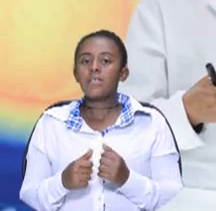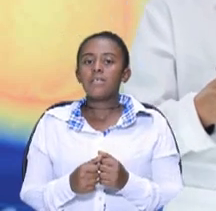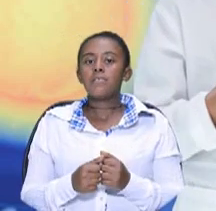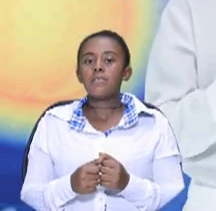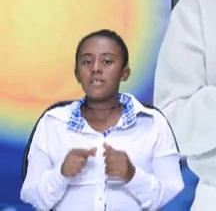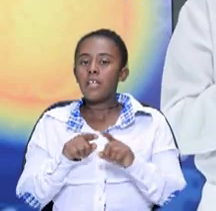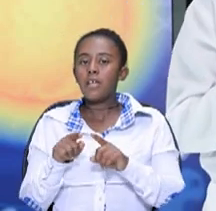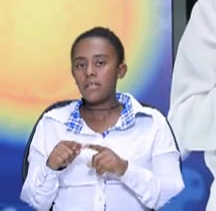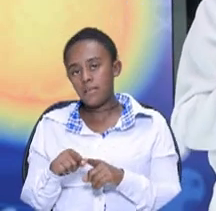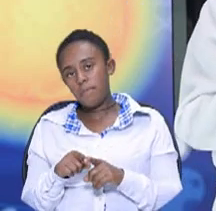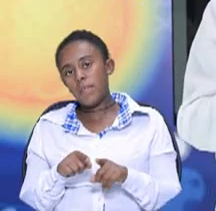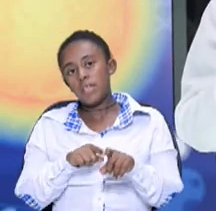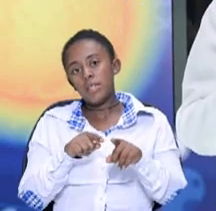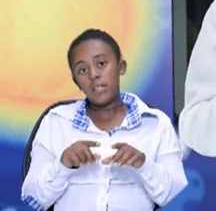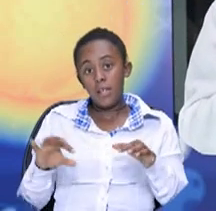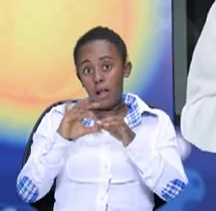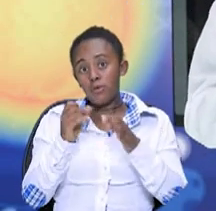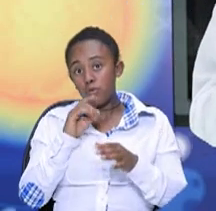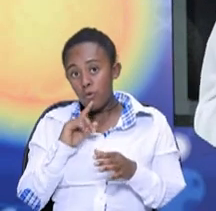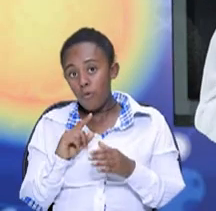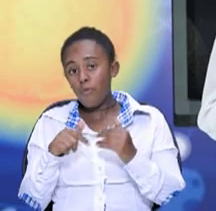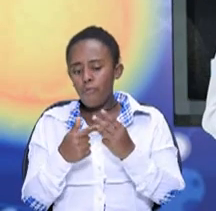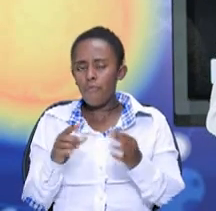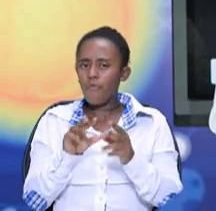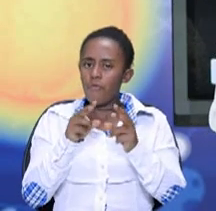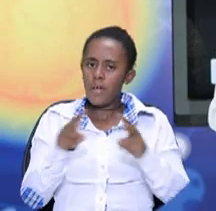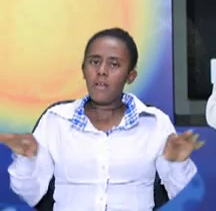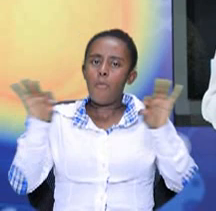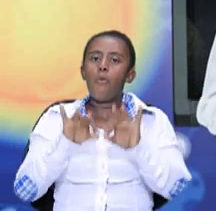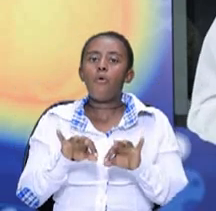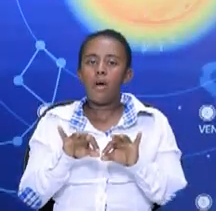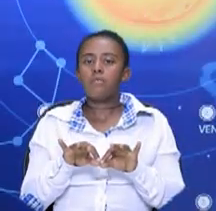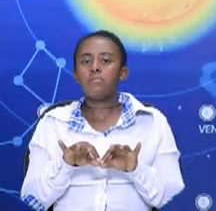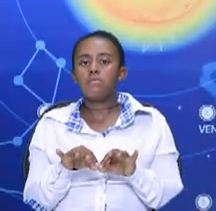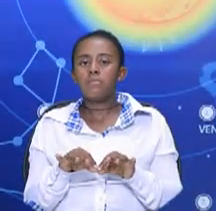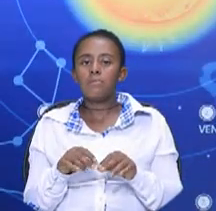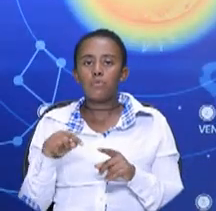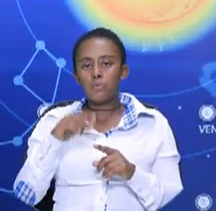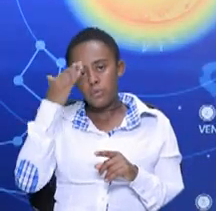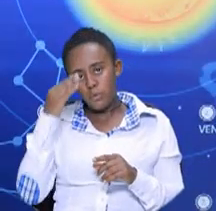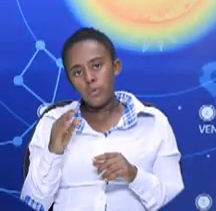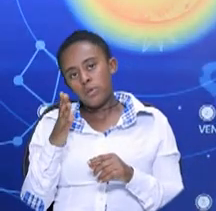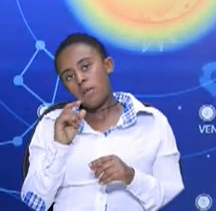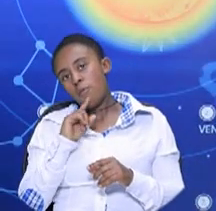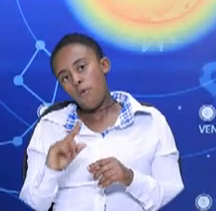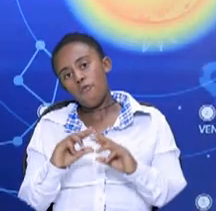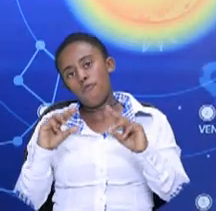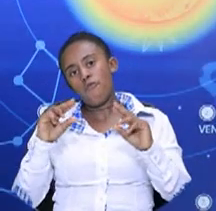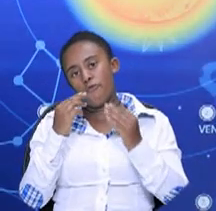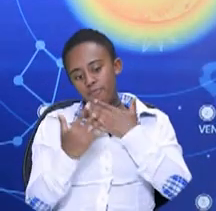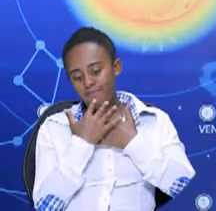interaction of antibody and antigen in our body, is very important to know the type of blood